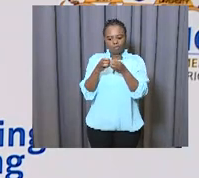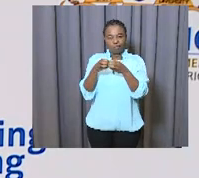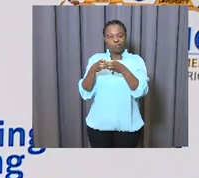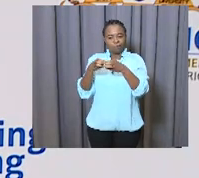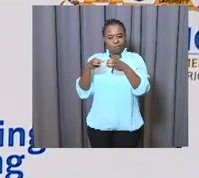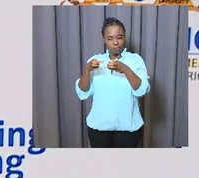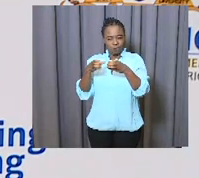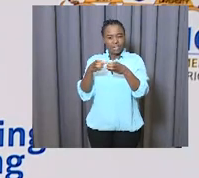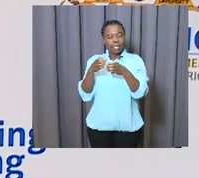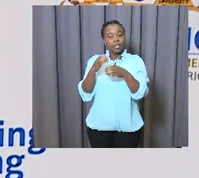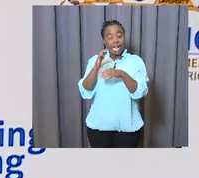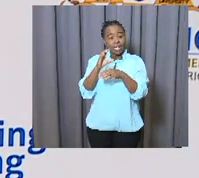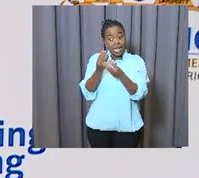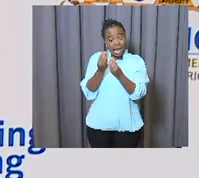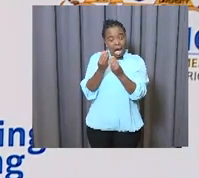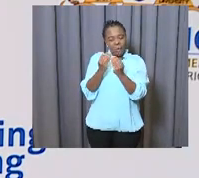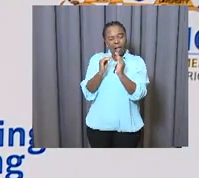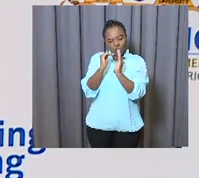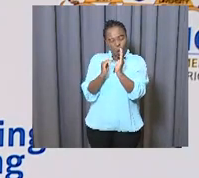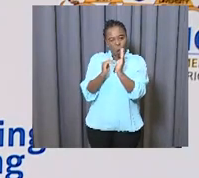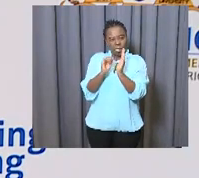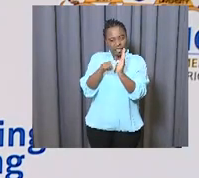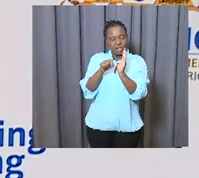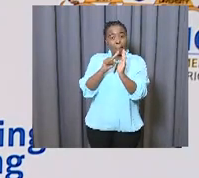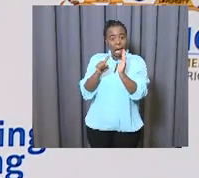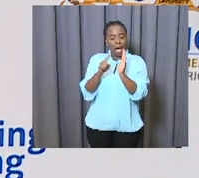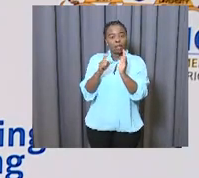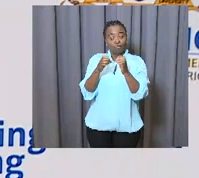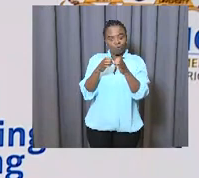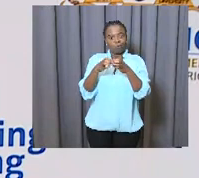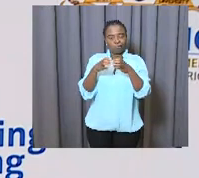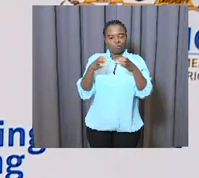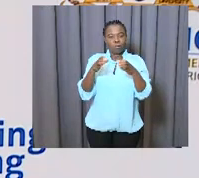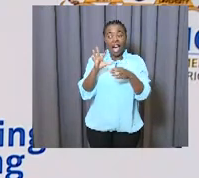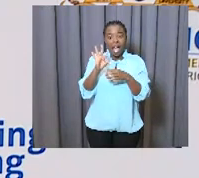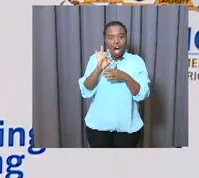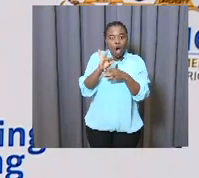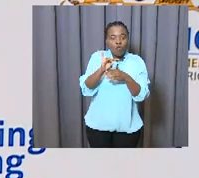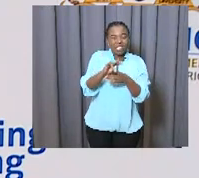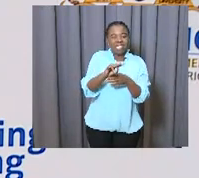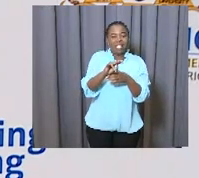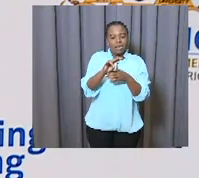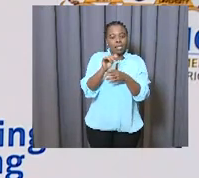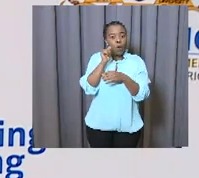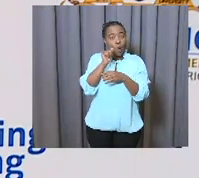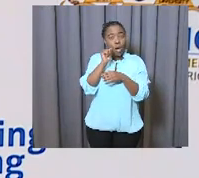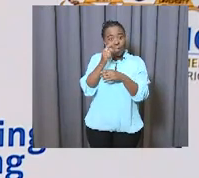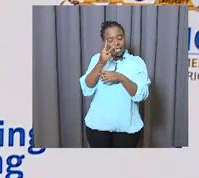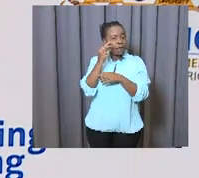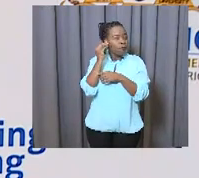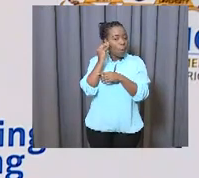case numbers are still low, but they are. Every day when we look at the data that is